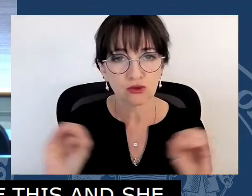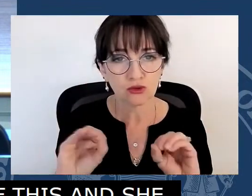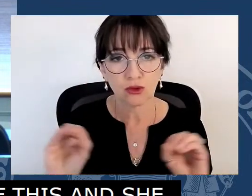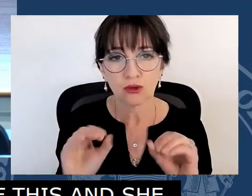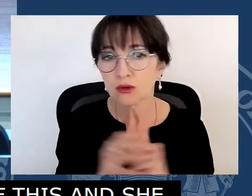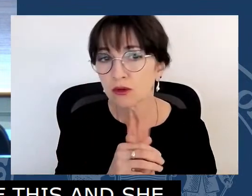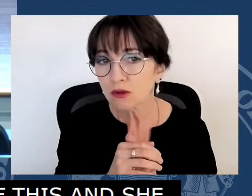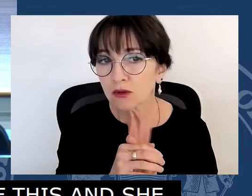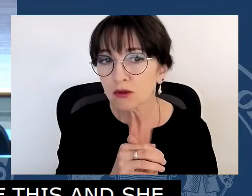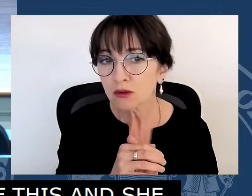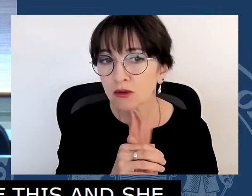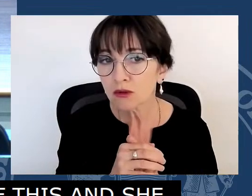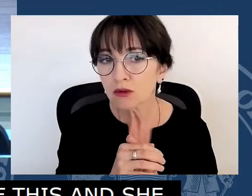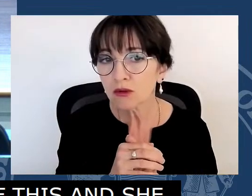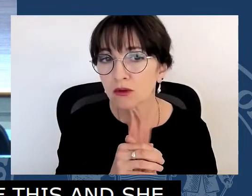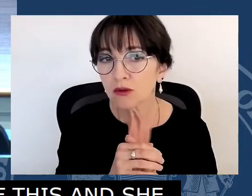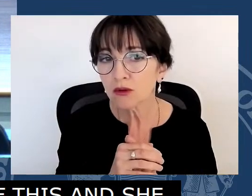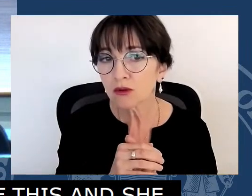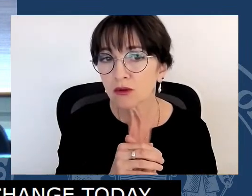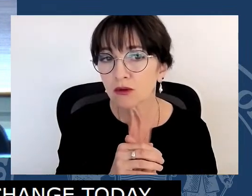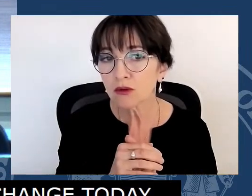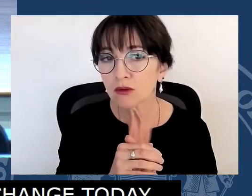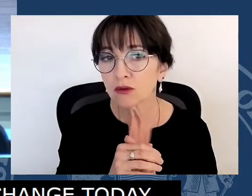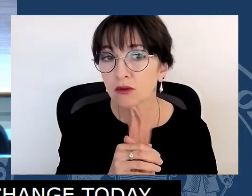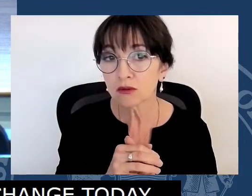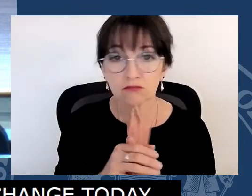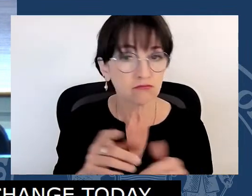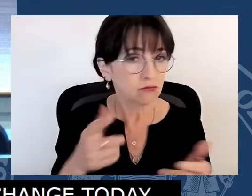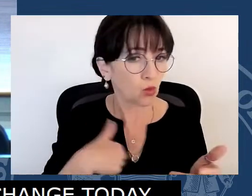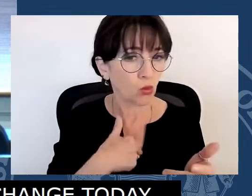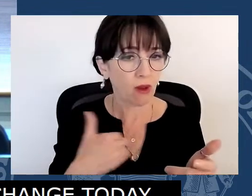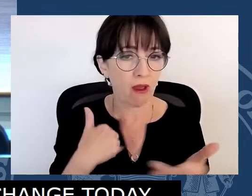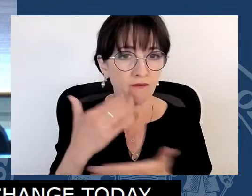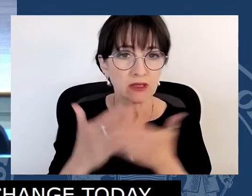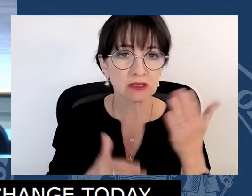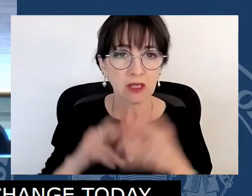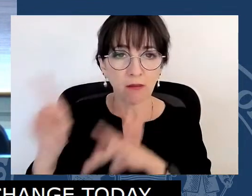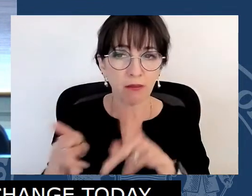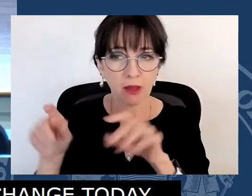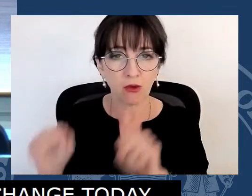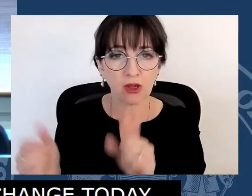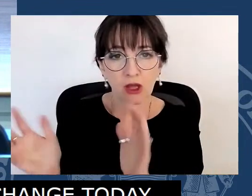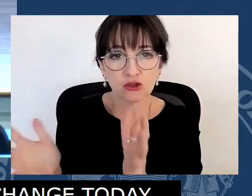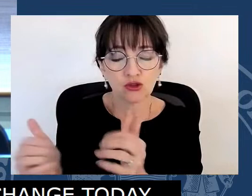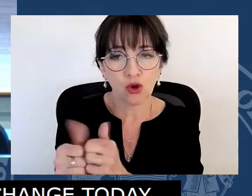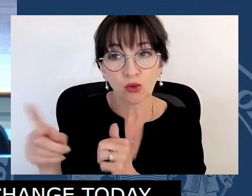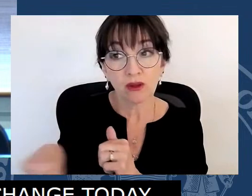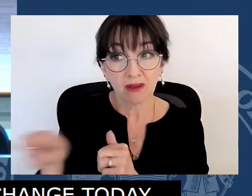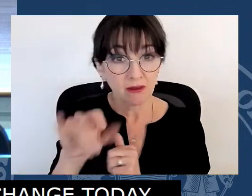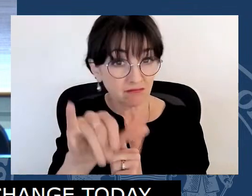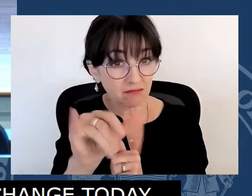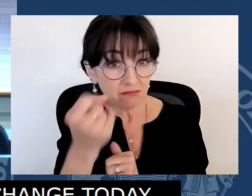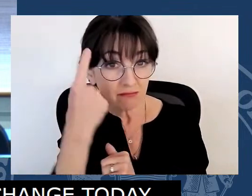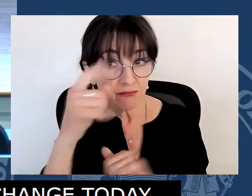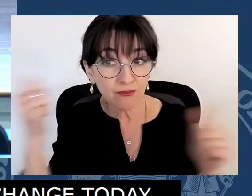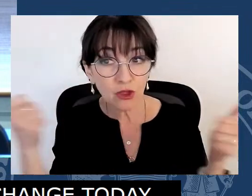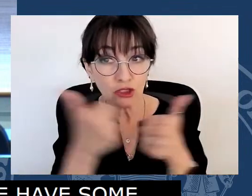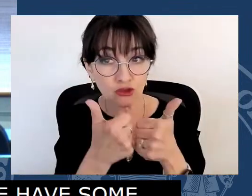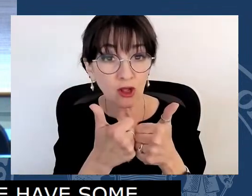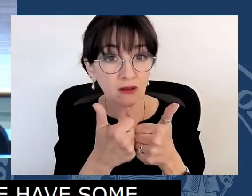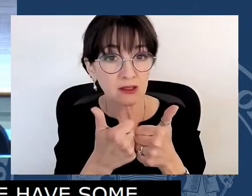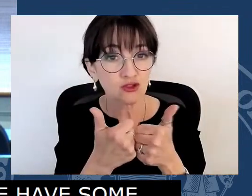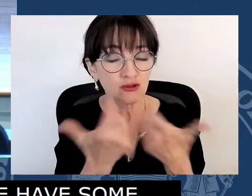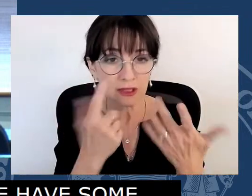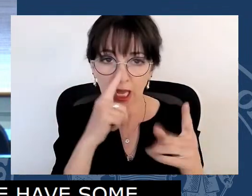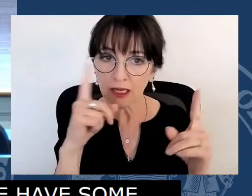Yeah, we can, we have some folks to talk to about. I mean, that's one of the challenges, right? It's complicated.